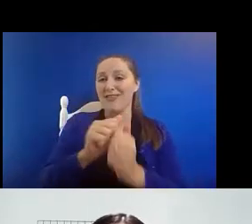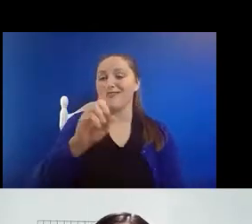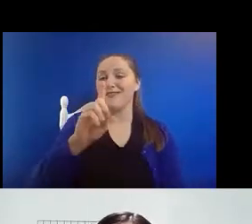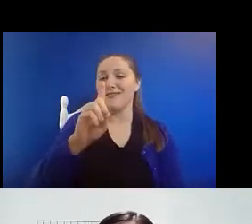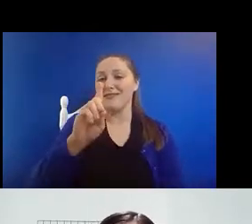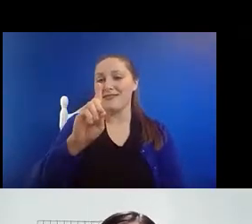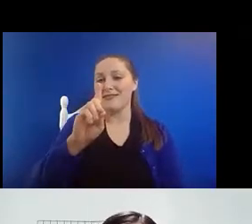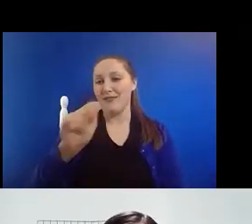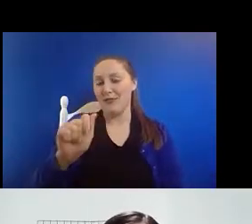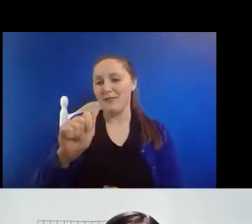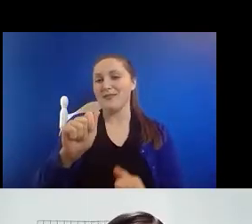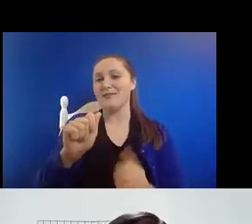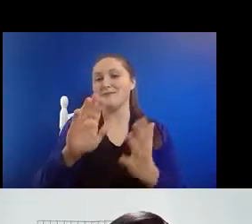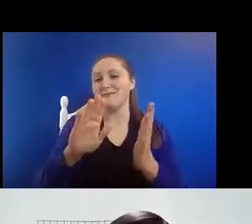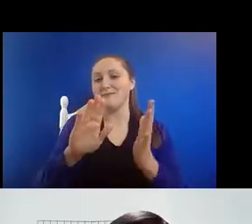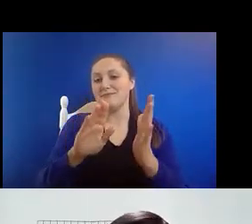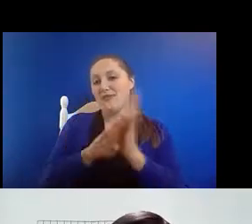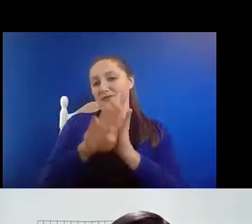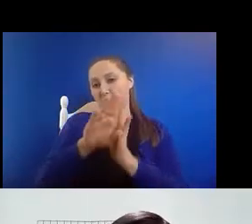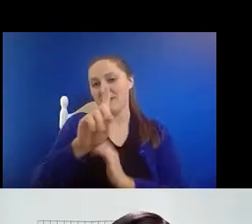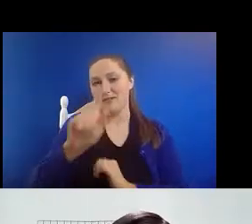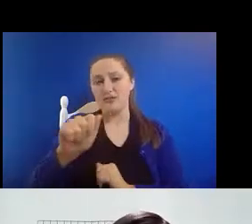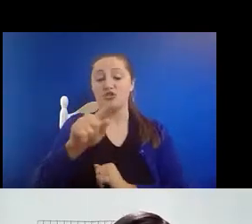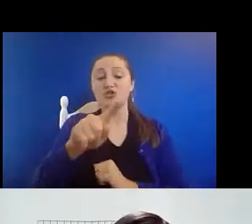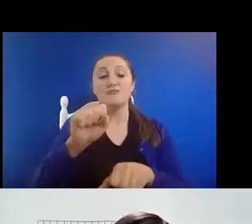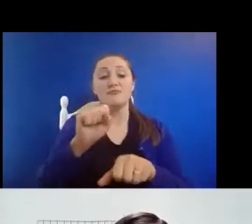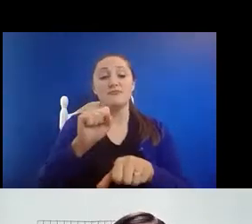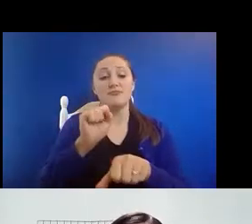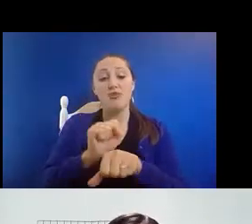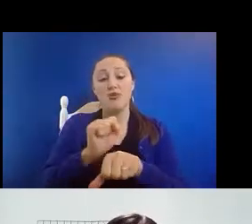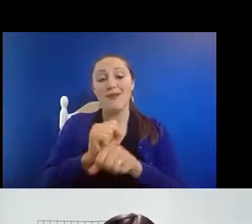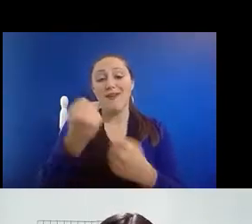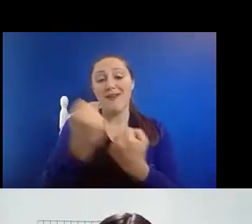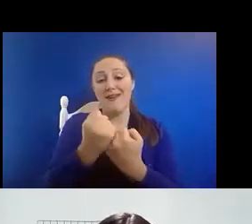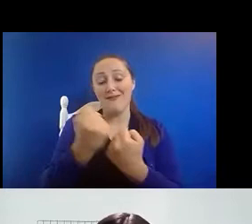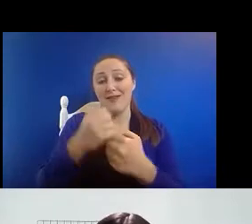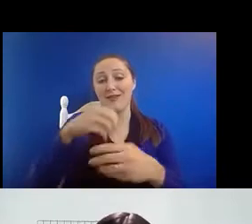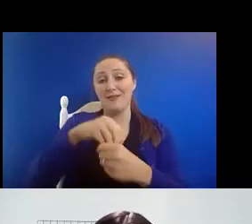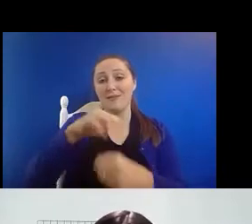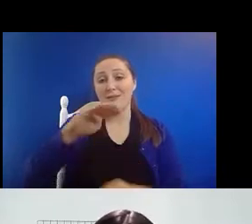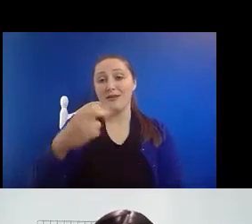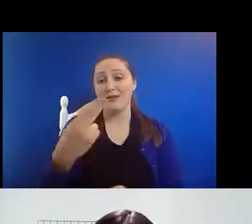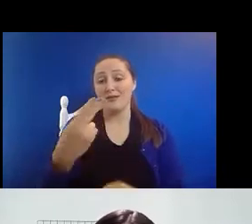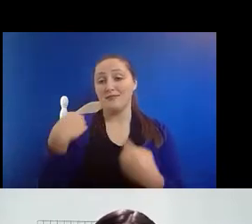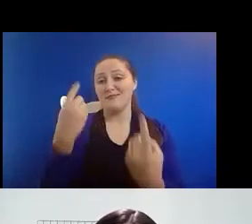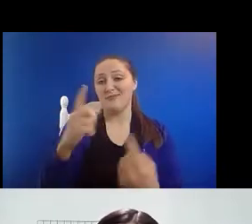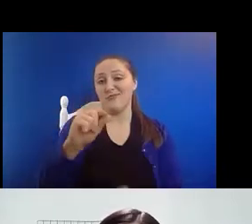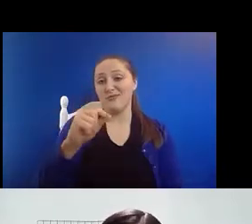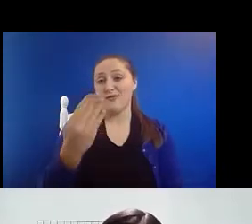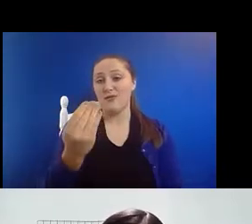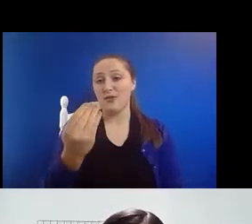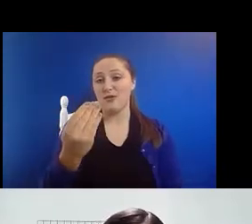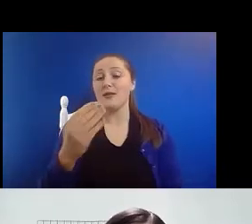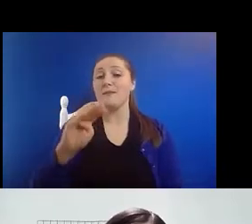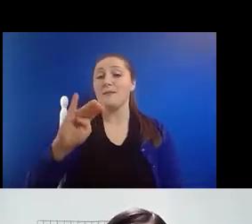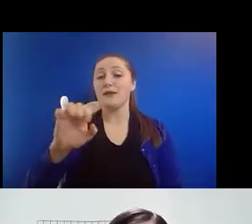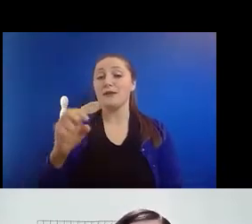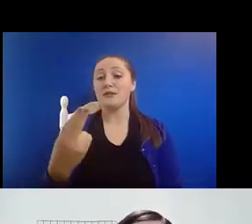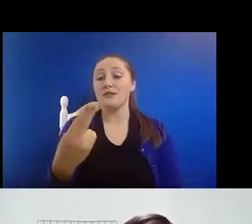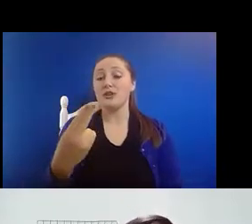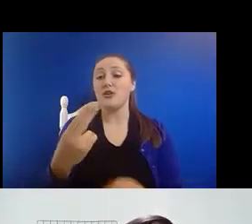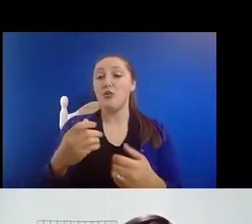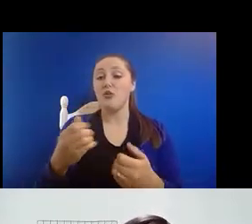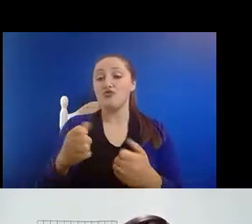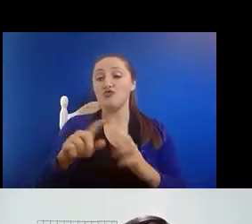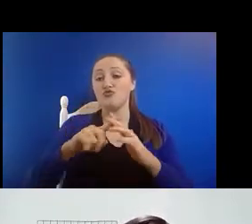primary advocate for Employment First in Michigan since 2014, when the Michigan DD Network Partners launched a focused initiative